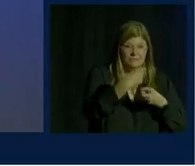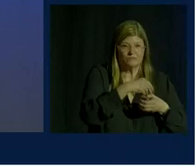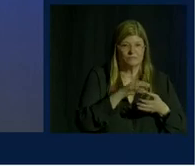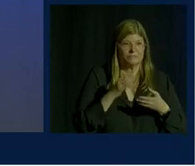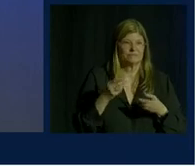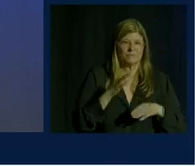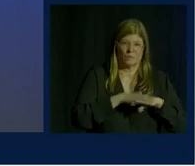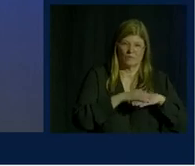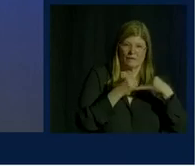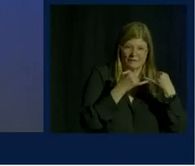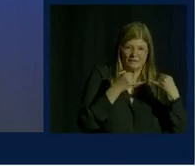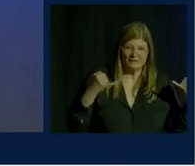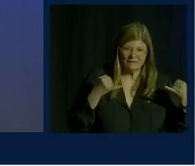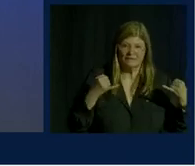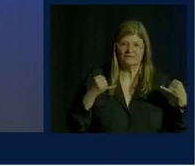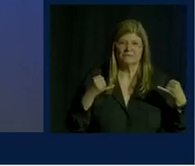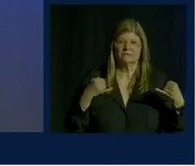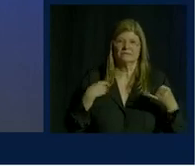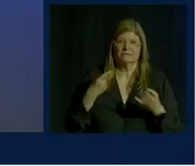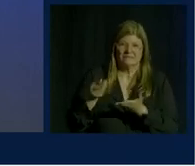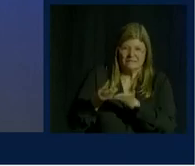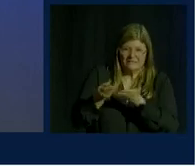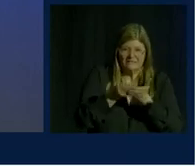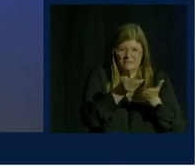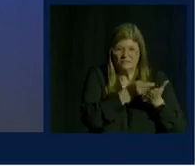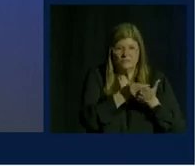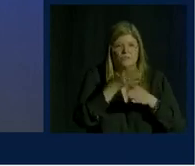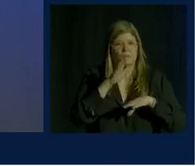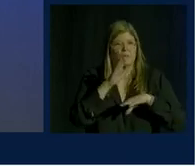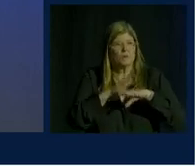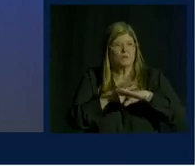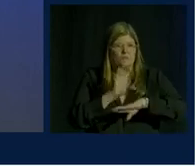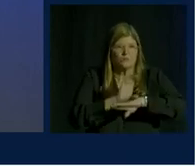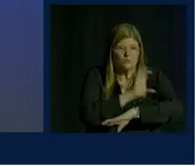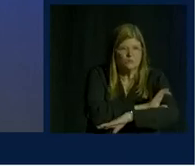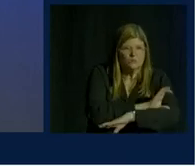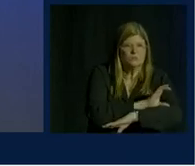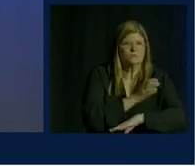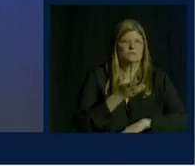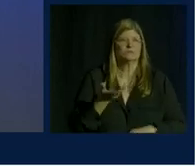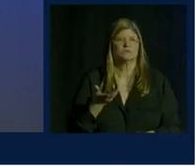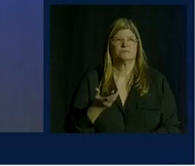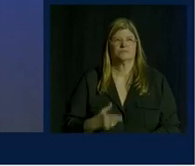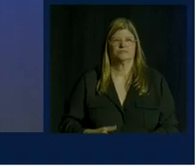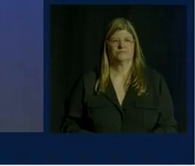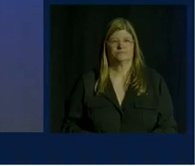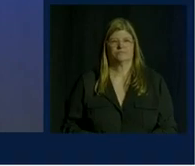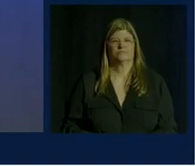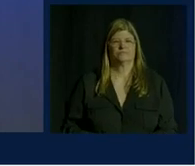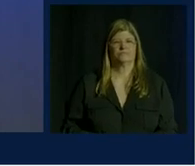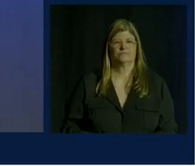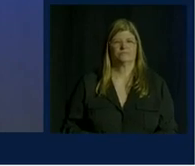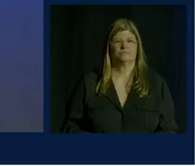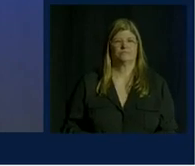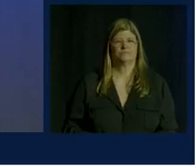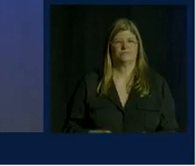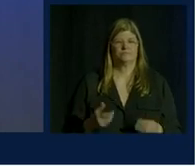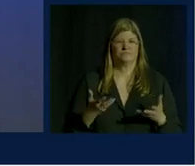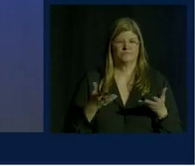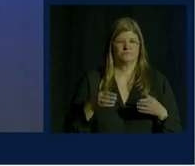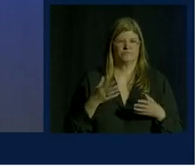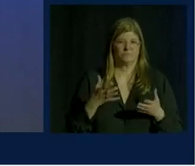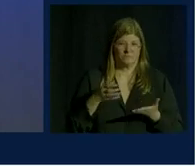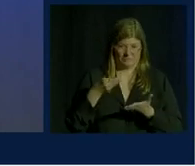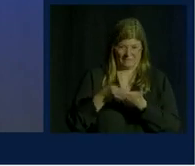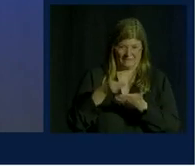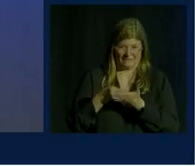shopping. And it makes sense to create platforms and marketplaces that keep that money local, that keep